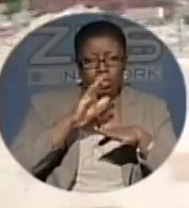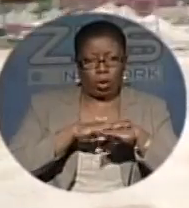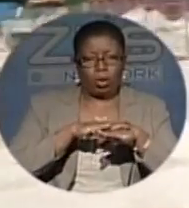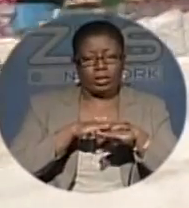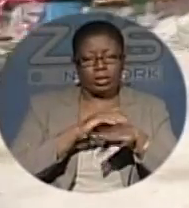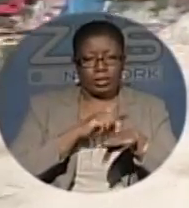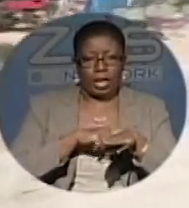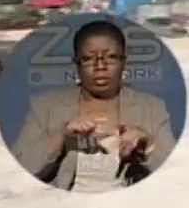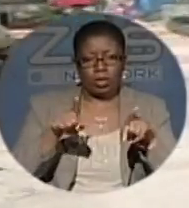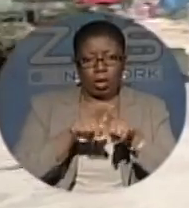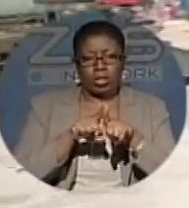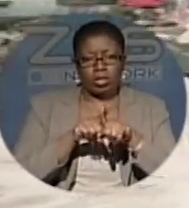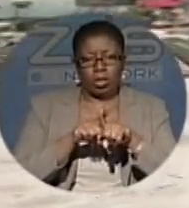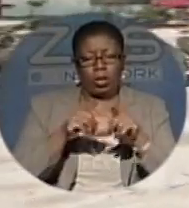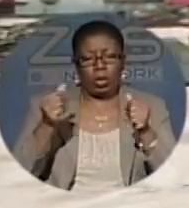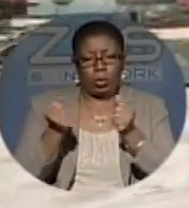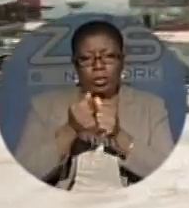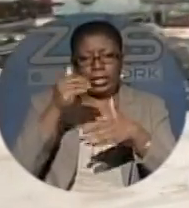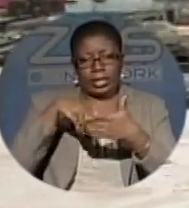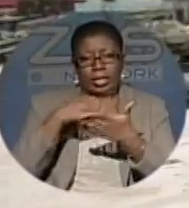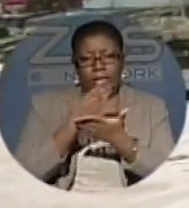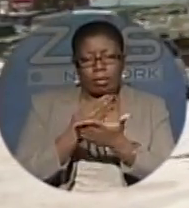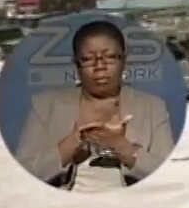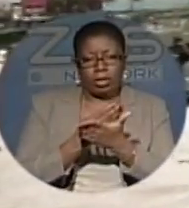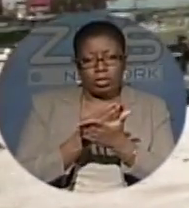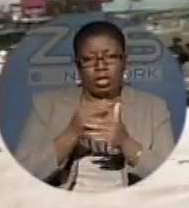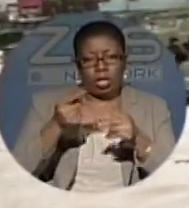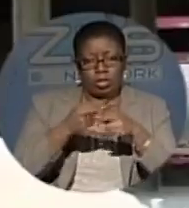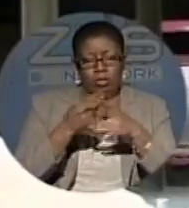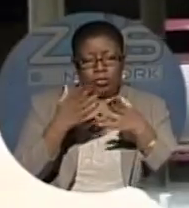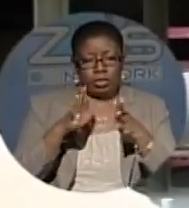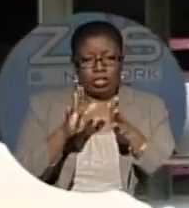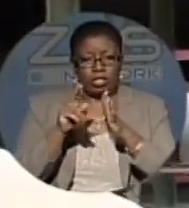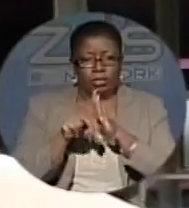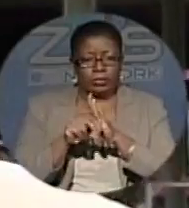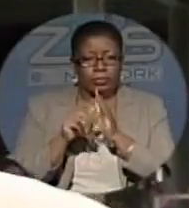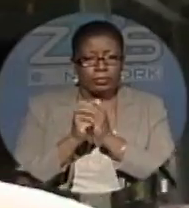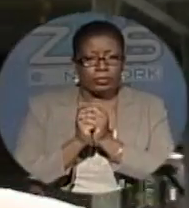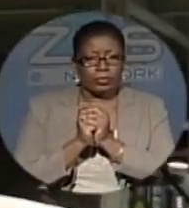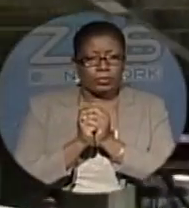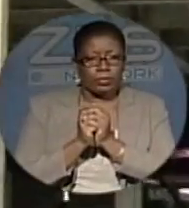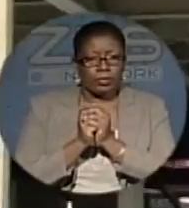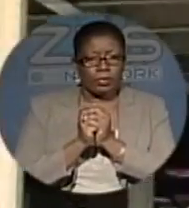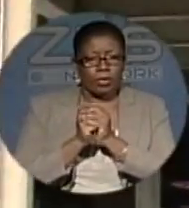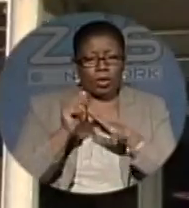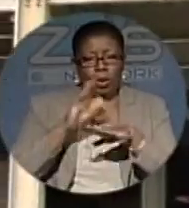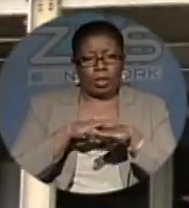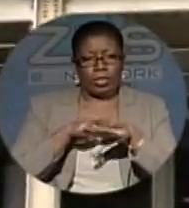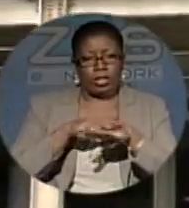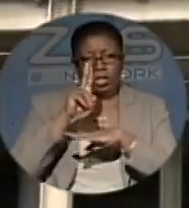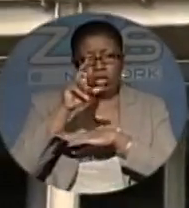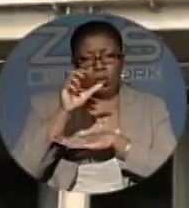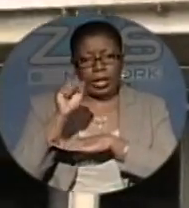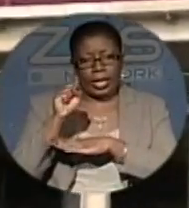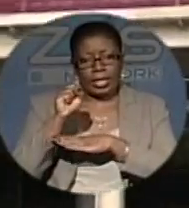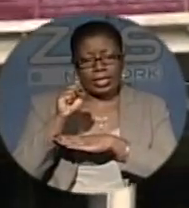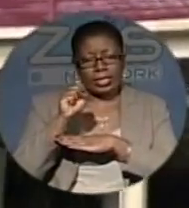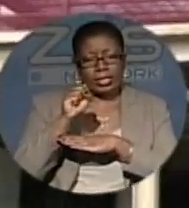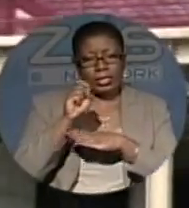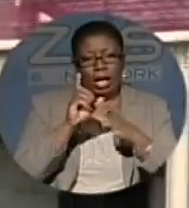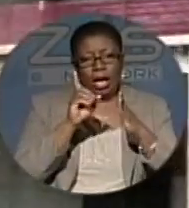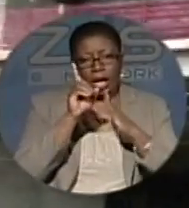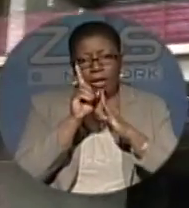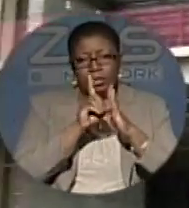budget for its 2013 fall completion. Following the completion of the U.S. departures terminal and now the